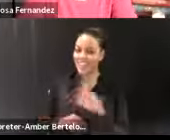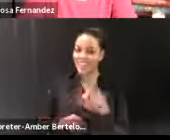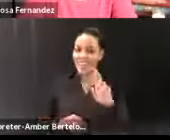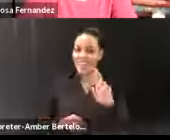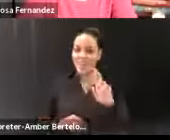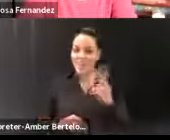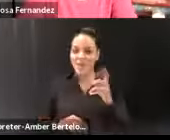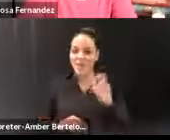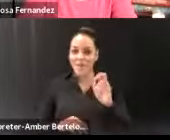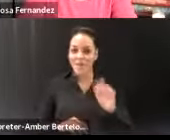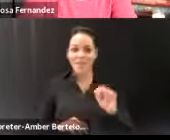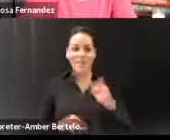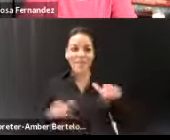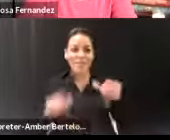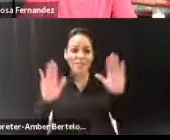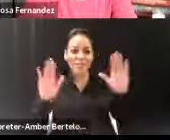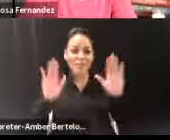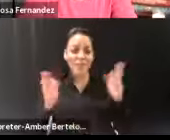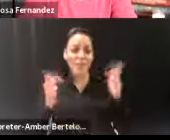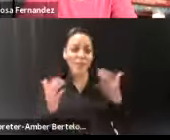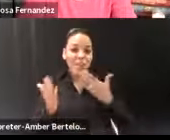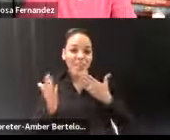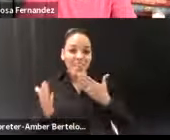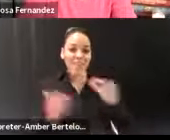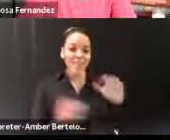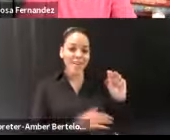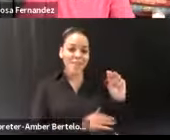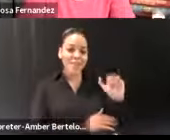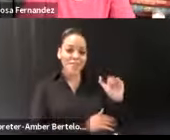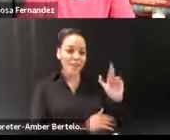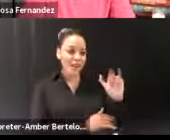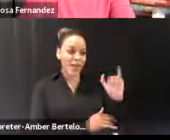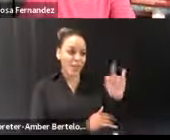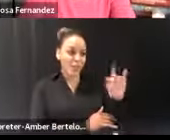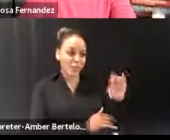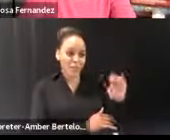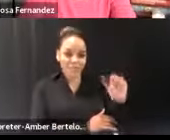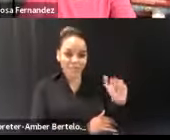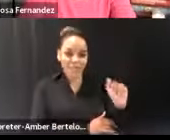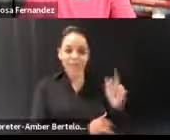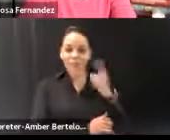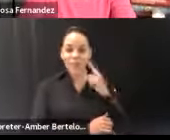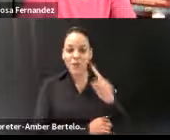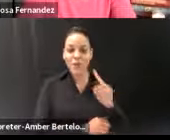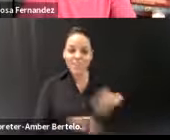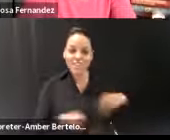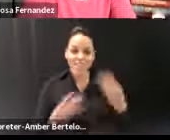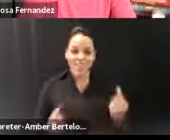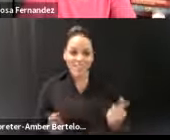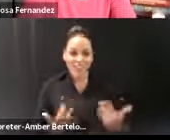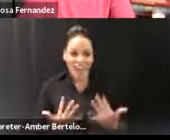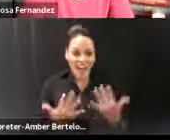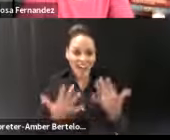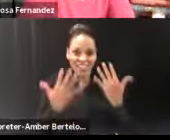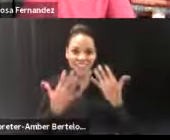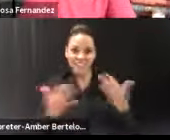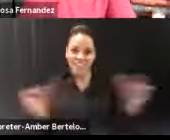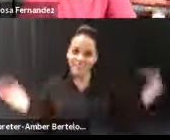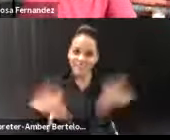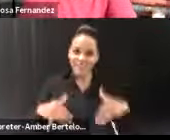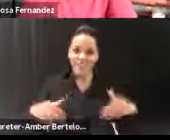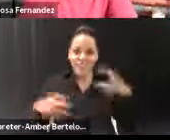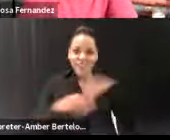been wonderful, and I want to thank Mariposa for getting the fire under everybody to do this. Thank